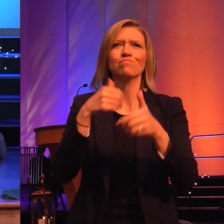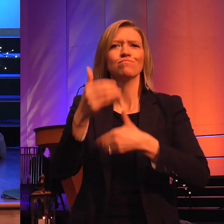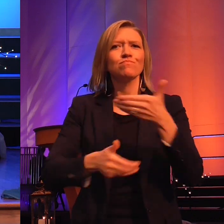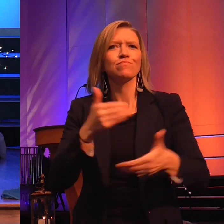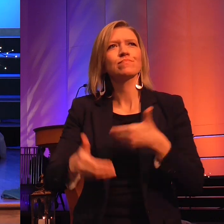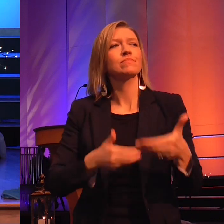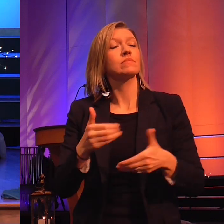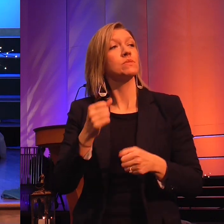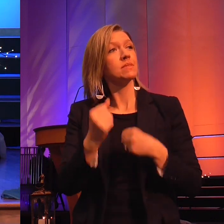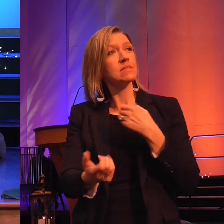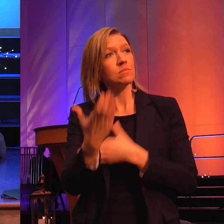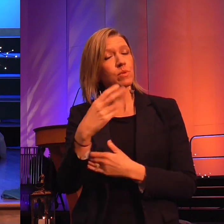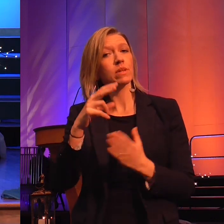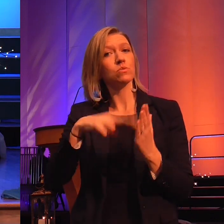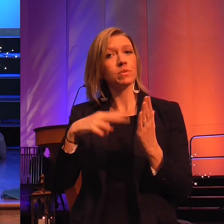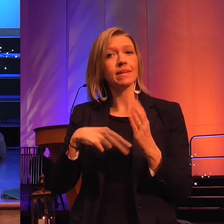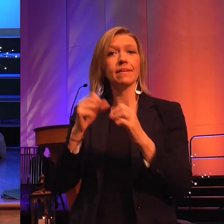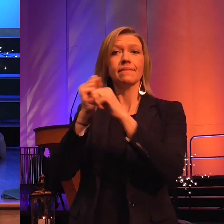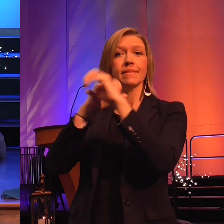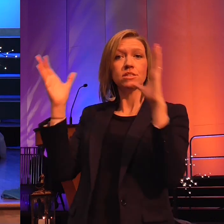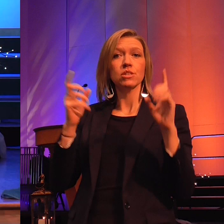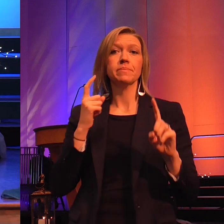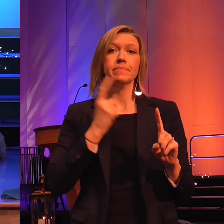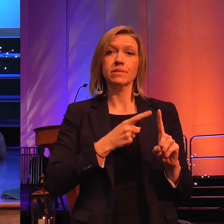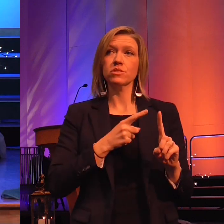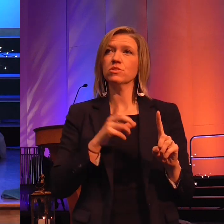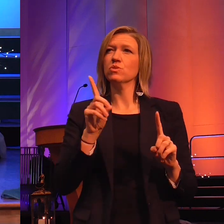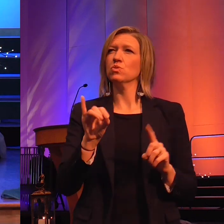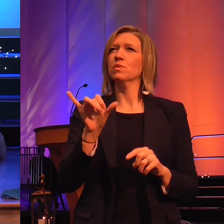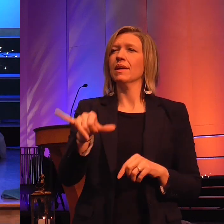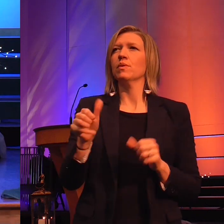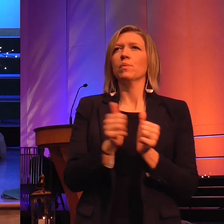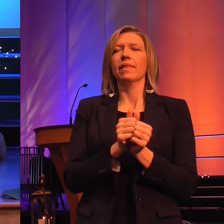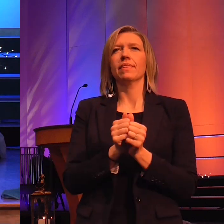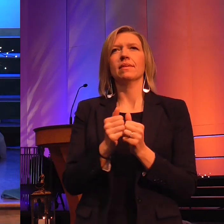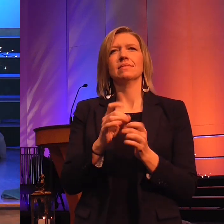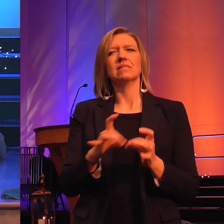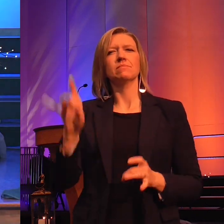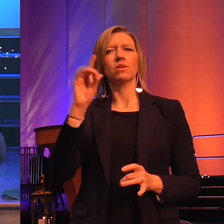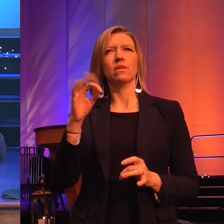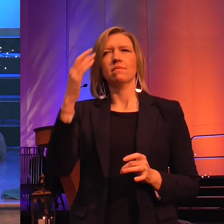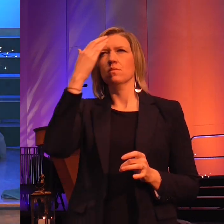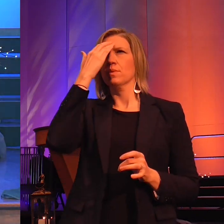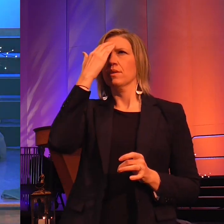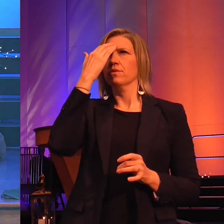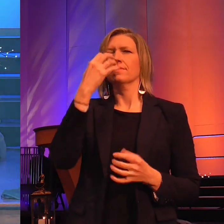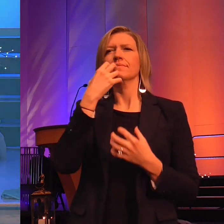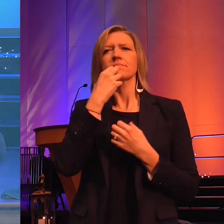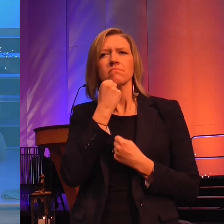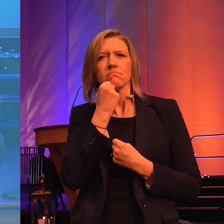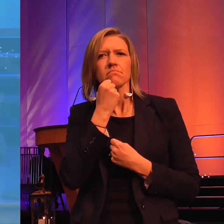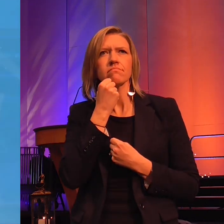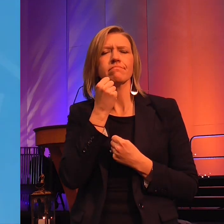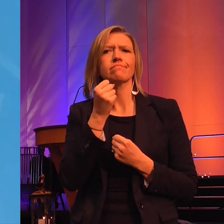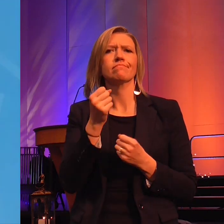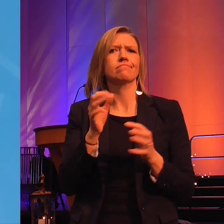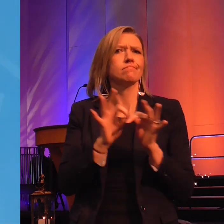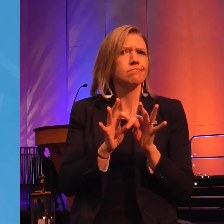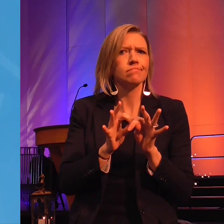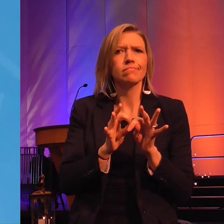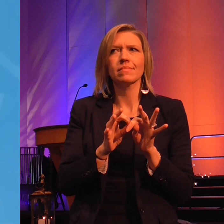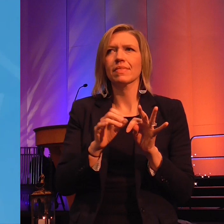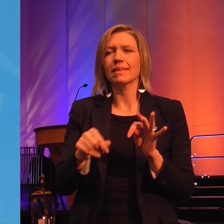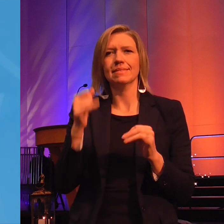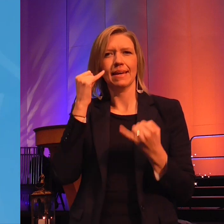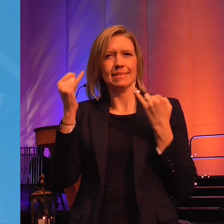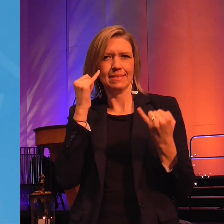we read our vision and mission, let's do so in the spirit of that awareness of the value and the importance of these ideas in our life. And